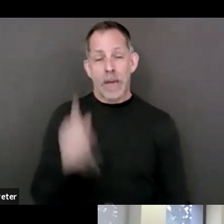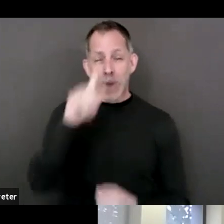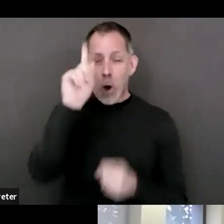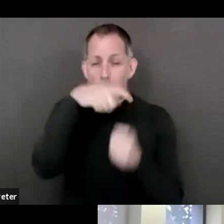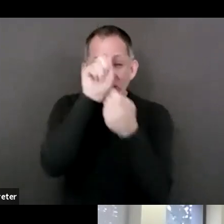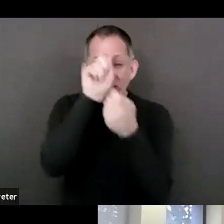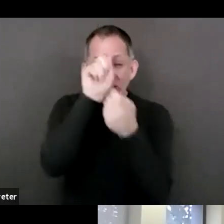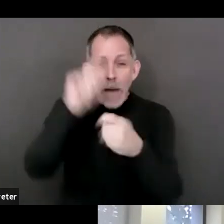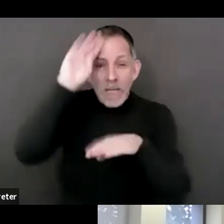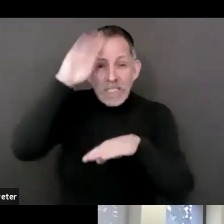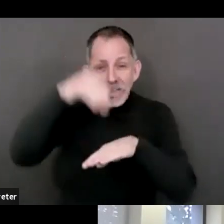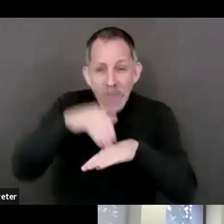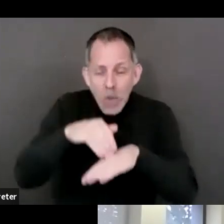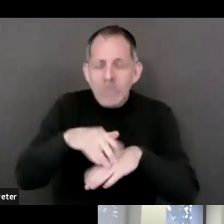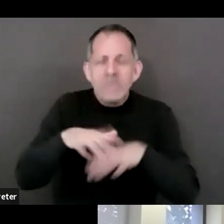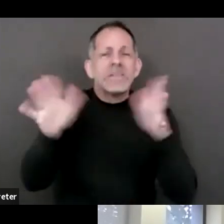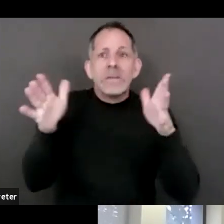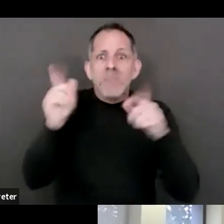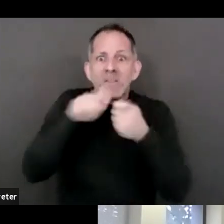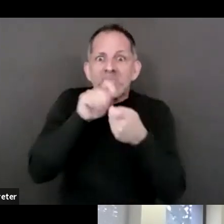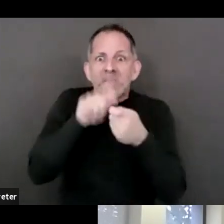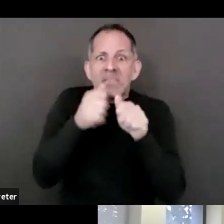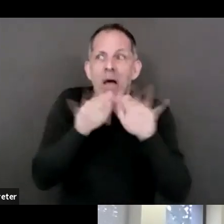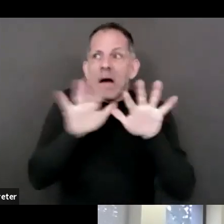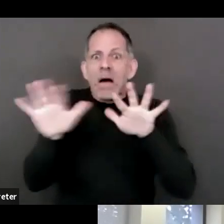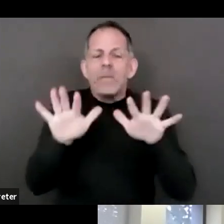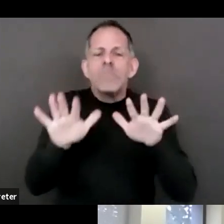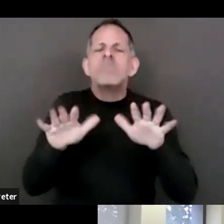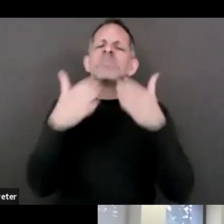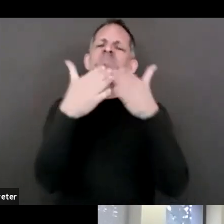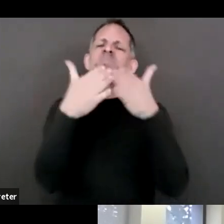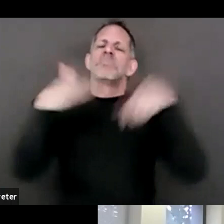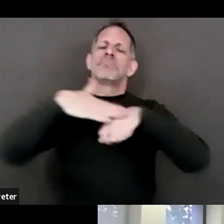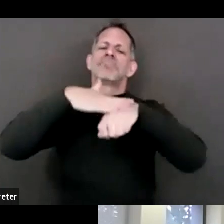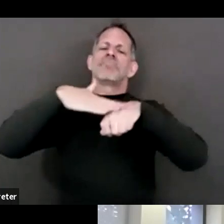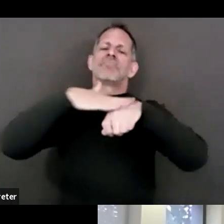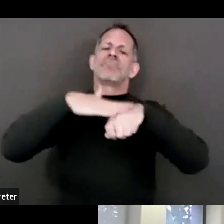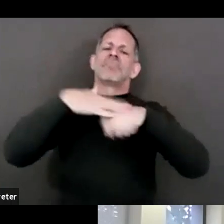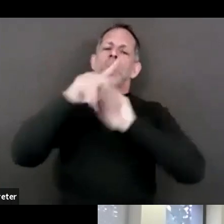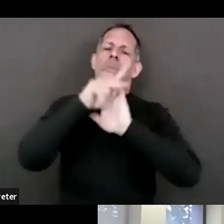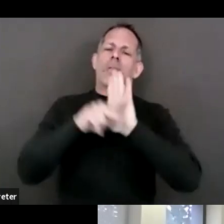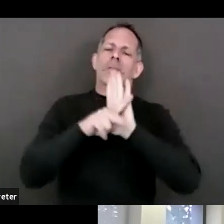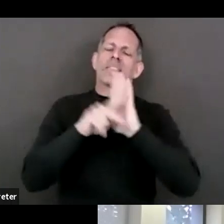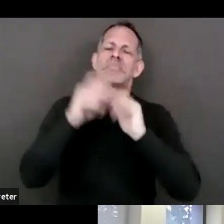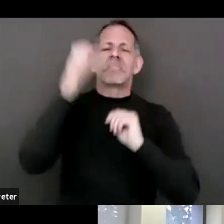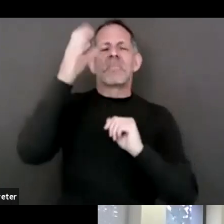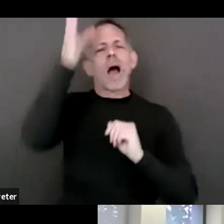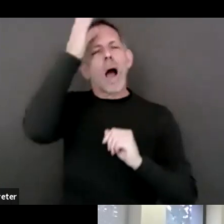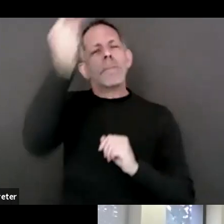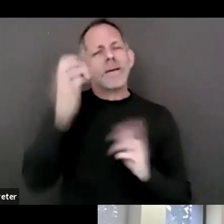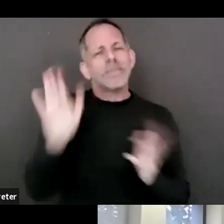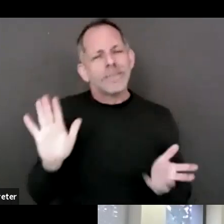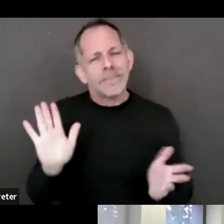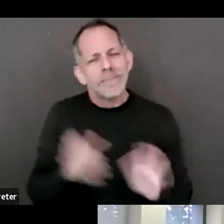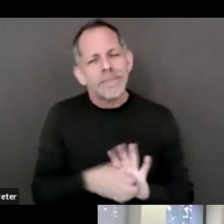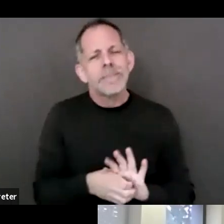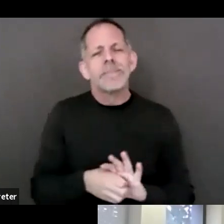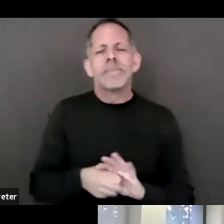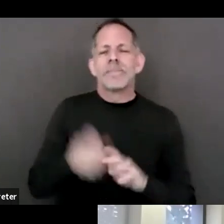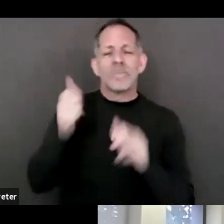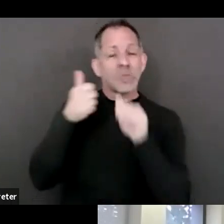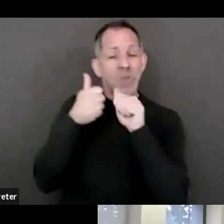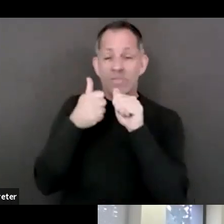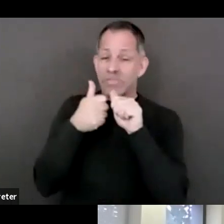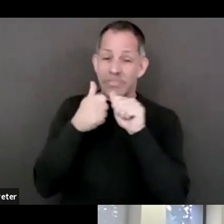you're unvaccinated, a face covering everywhere all the time, except when you're at home, is, the